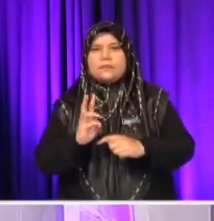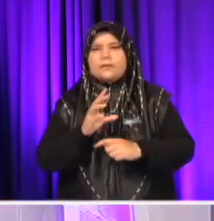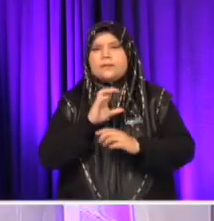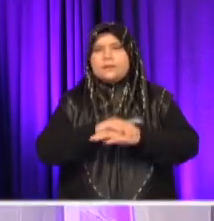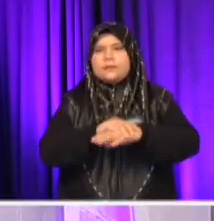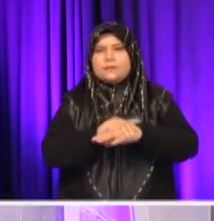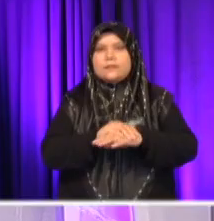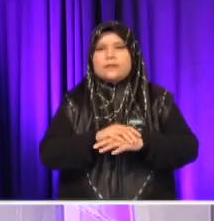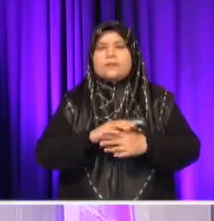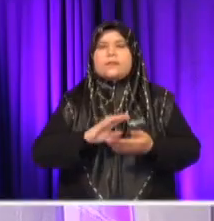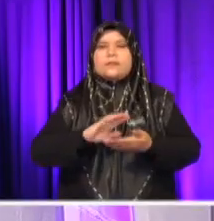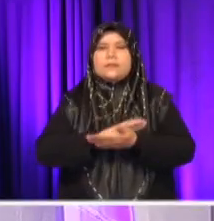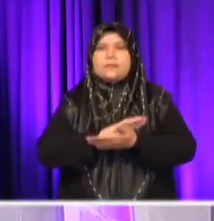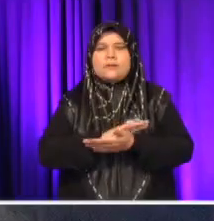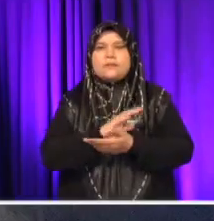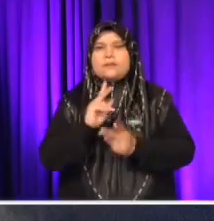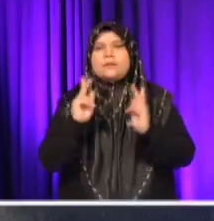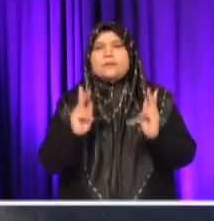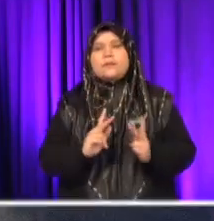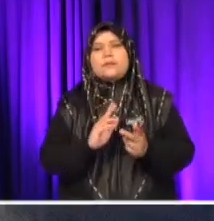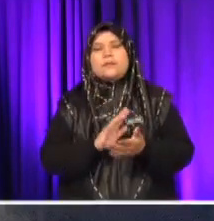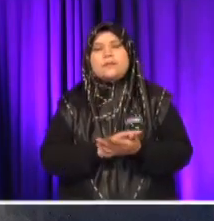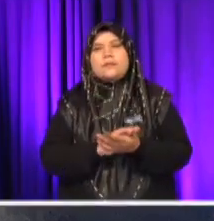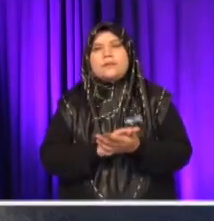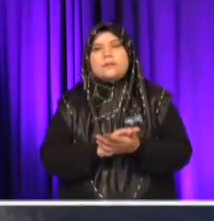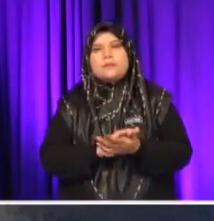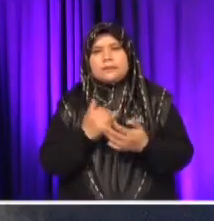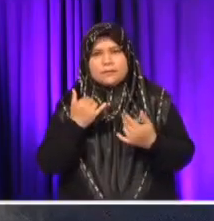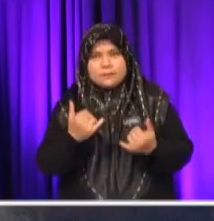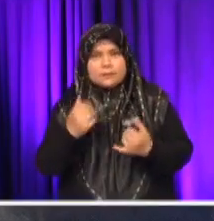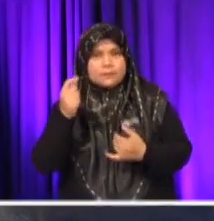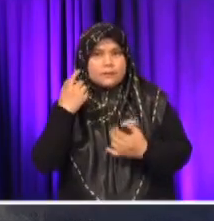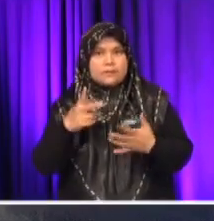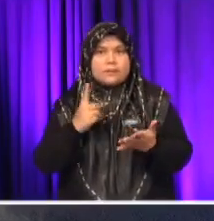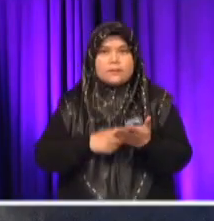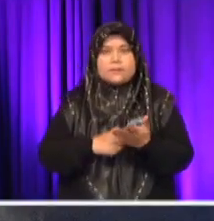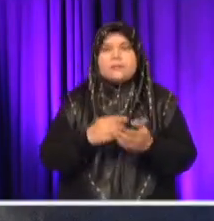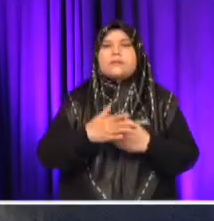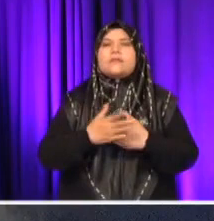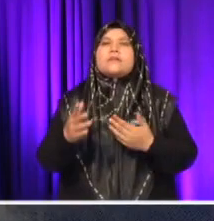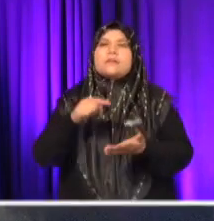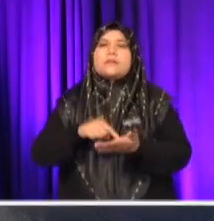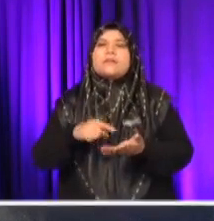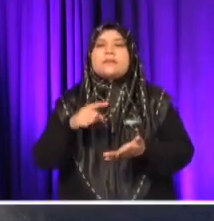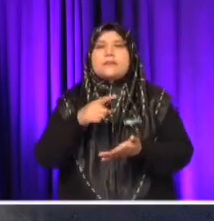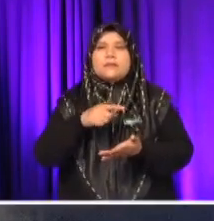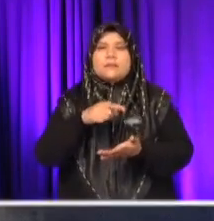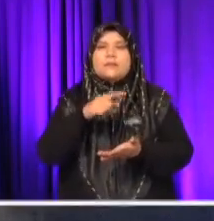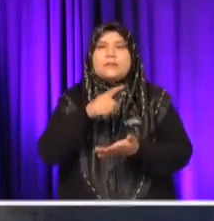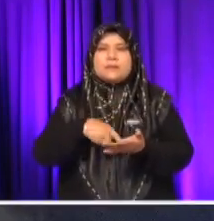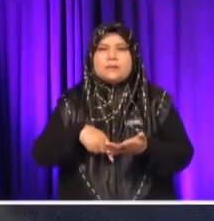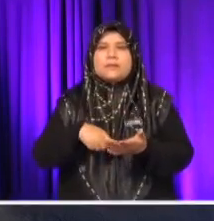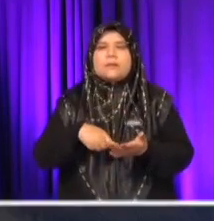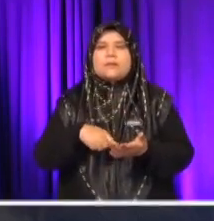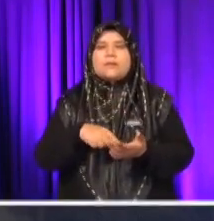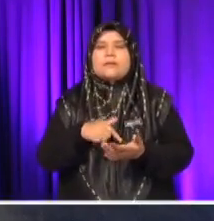language format. Alright, Miss Fahana, I'm excited to dive deeper into our discussion today. So what is going to be our next focus? Alright, so we have covered the